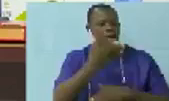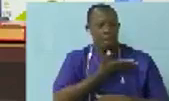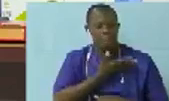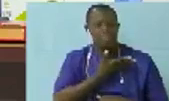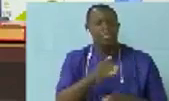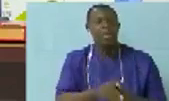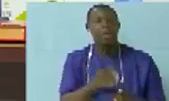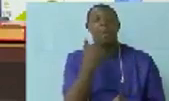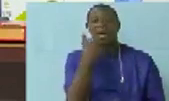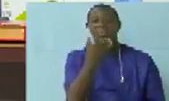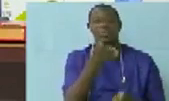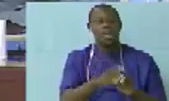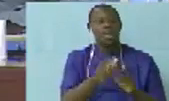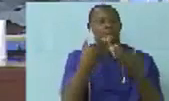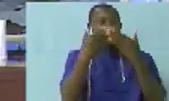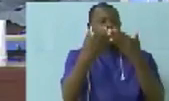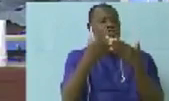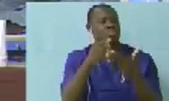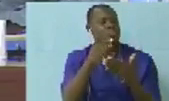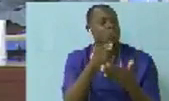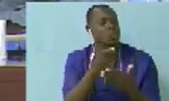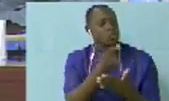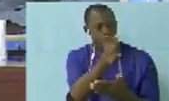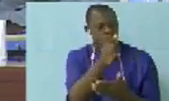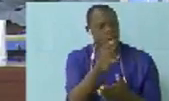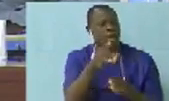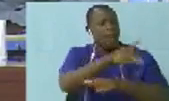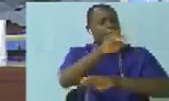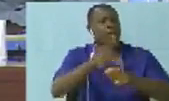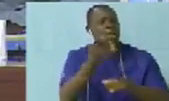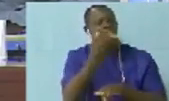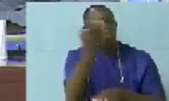Did they tell you where they were tortured?